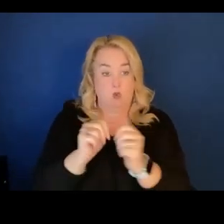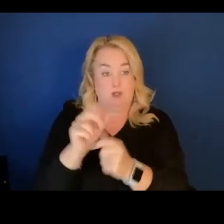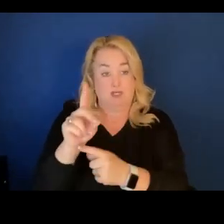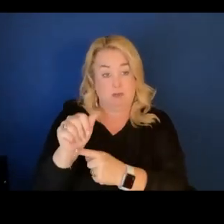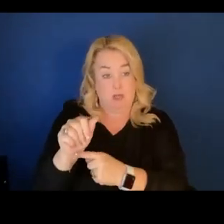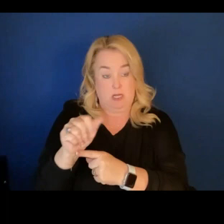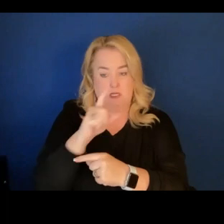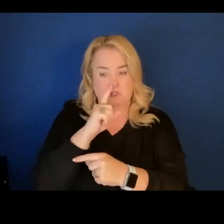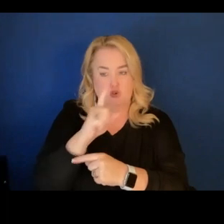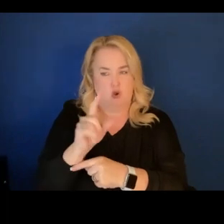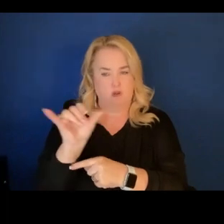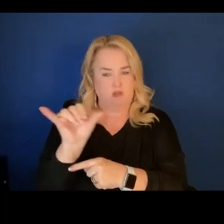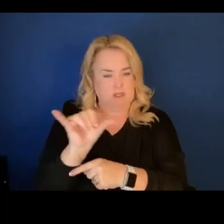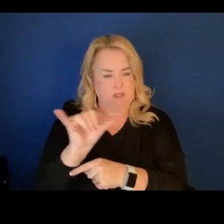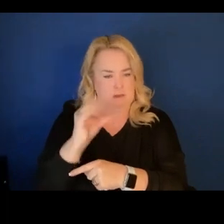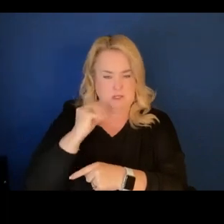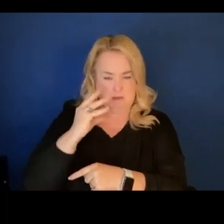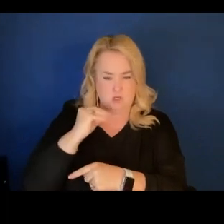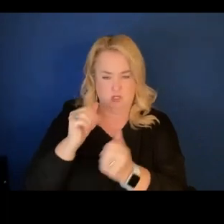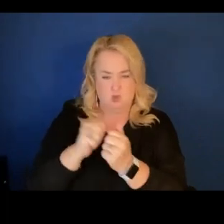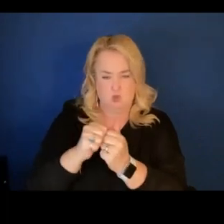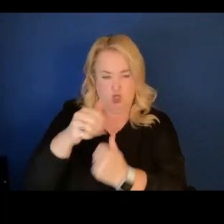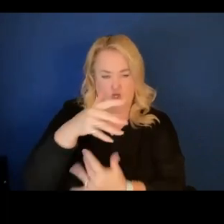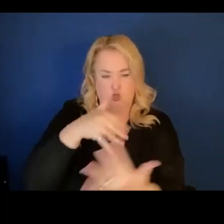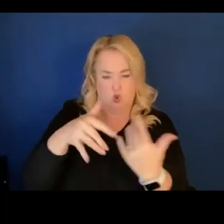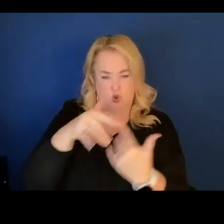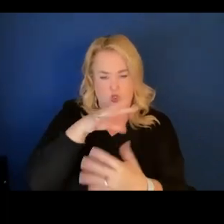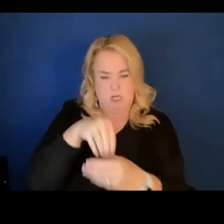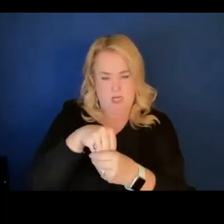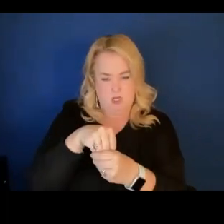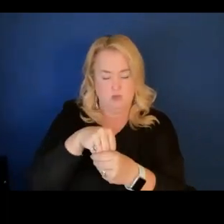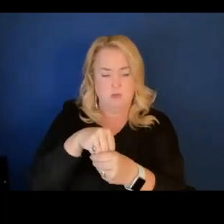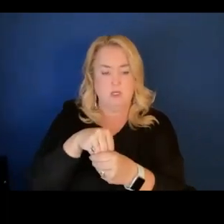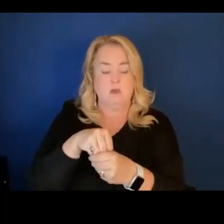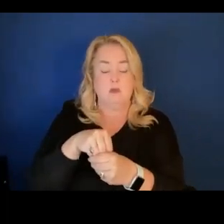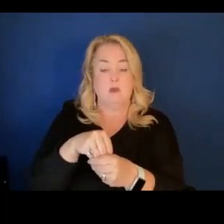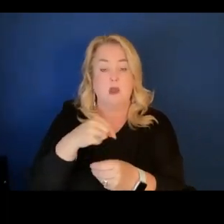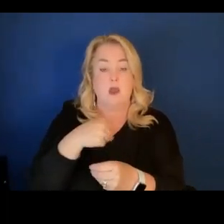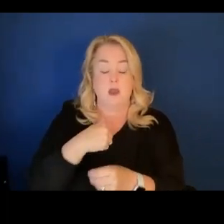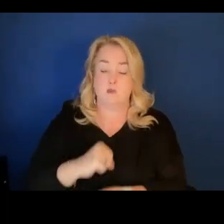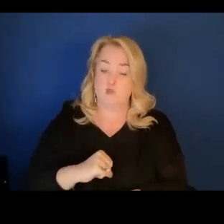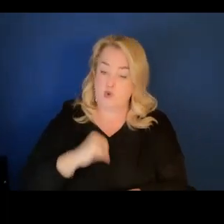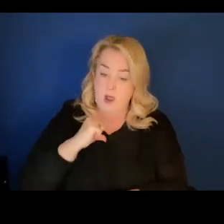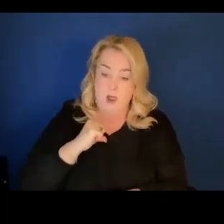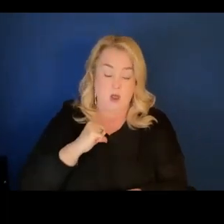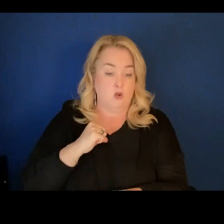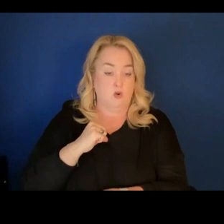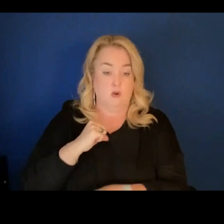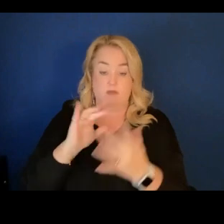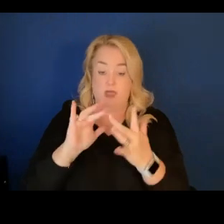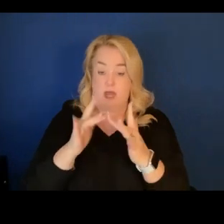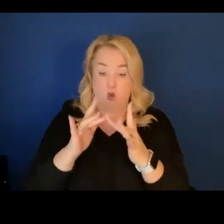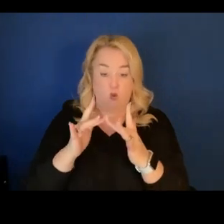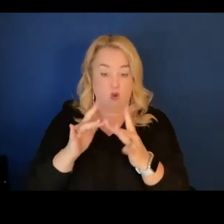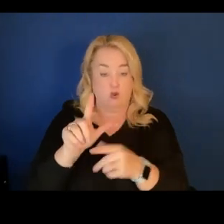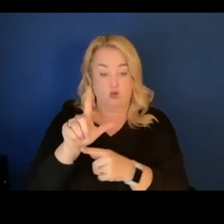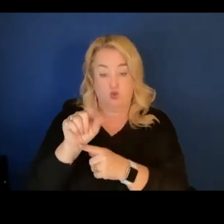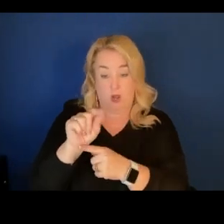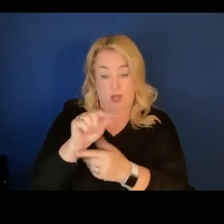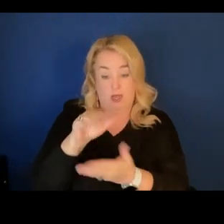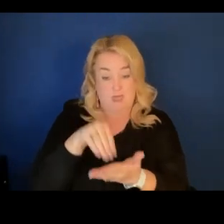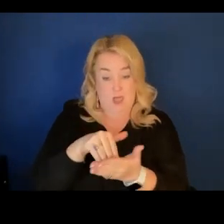have a similar experience of social engagement. I am so proud of our network of